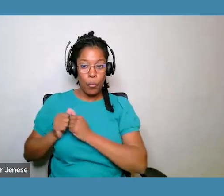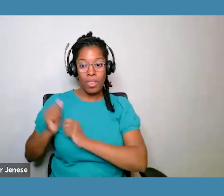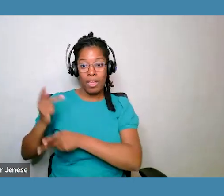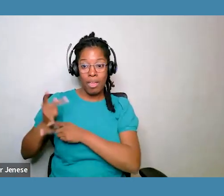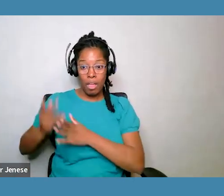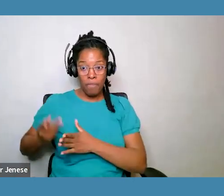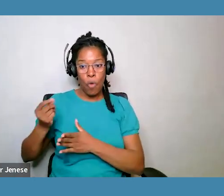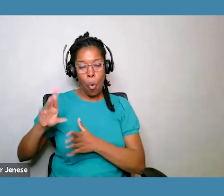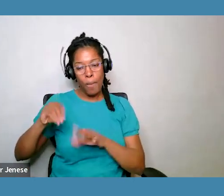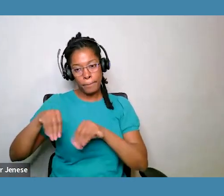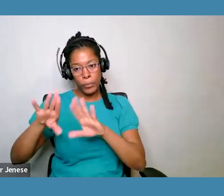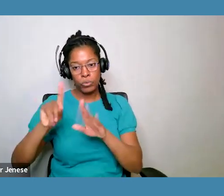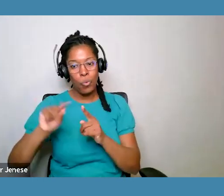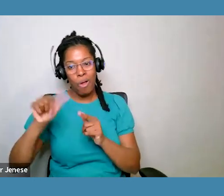living arrangement.